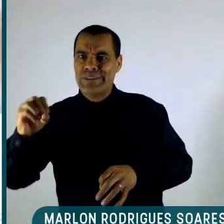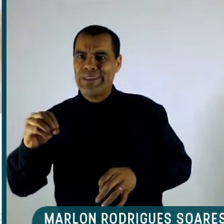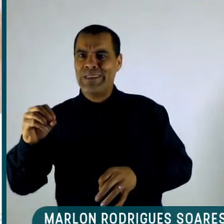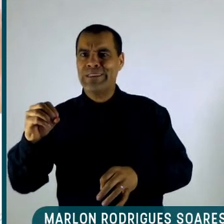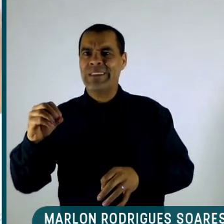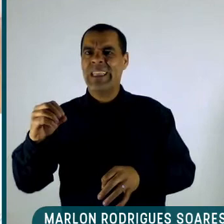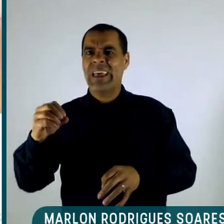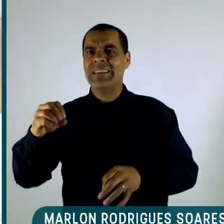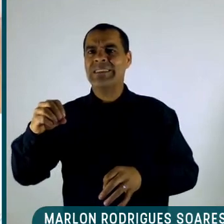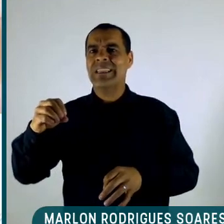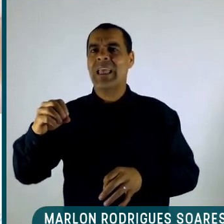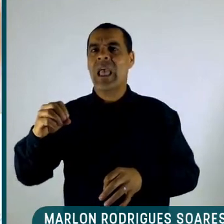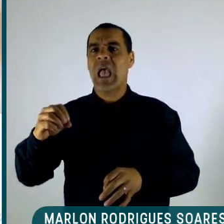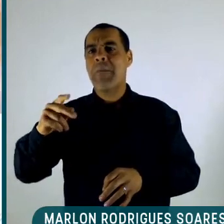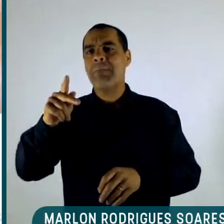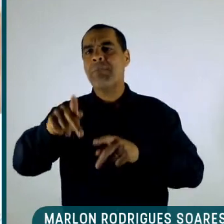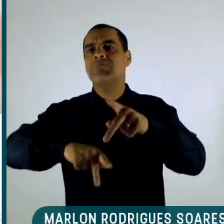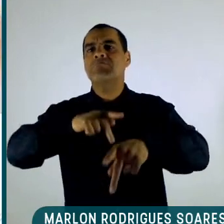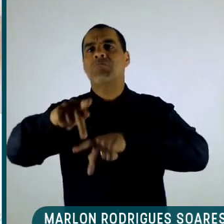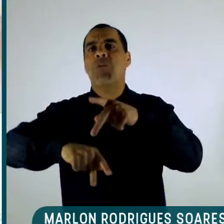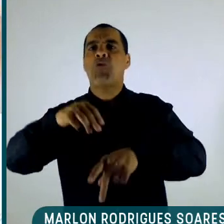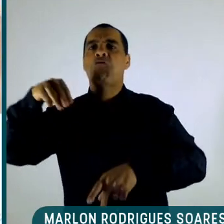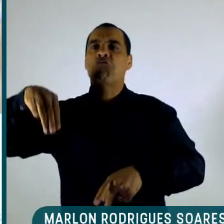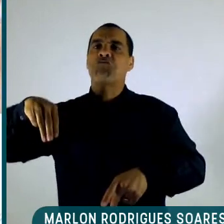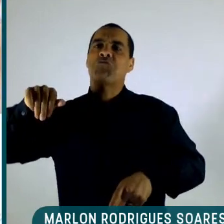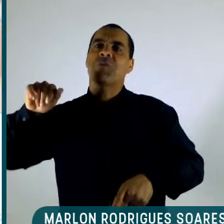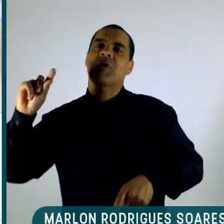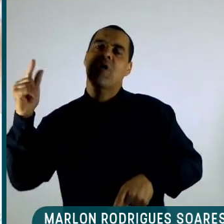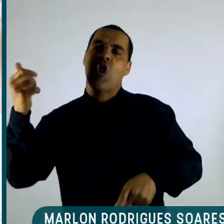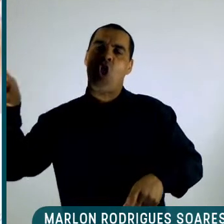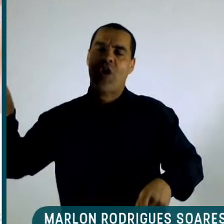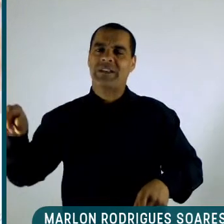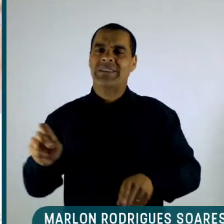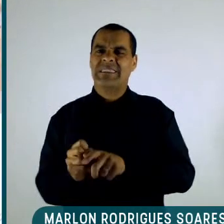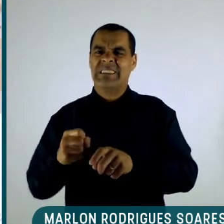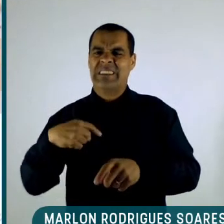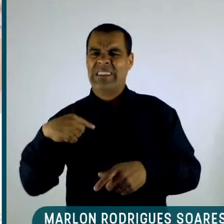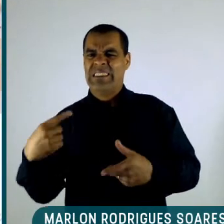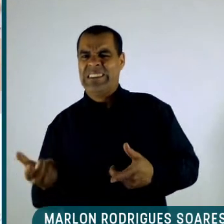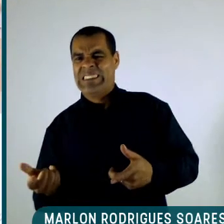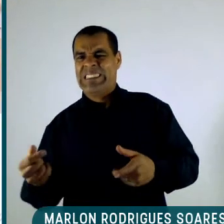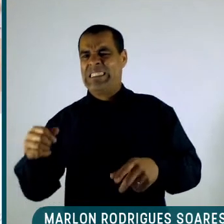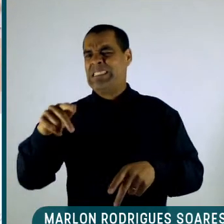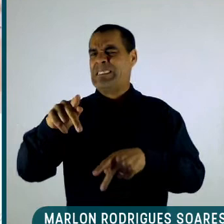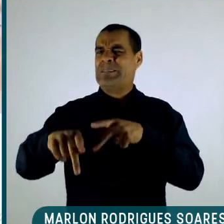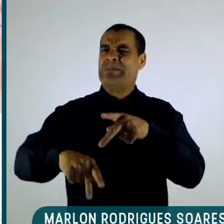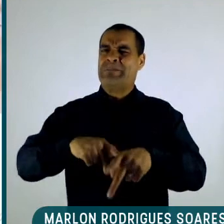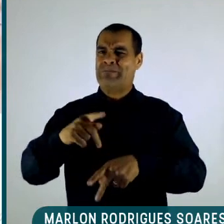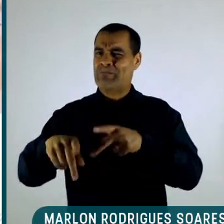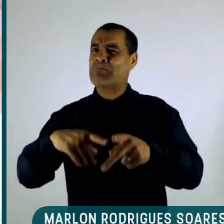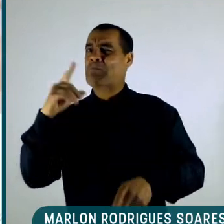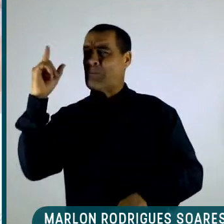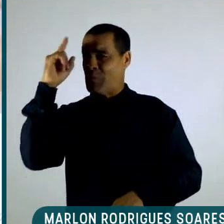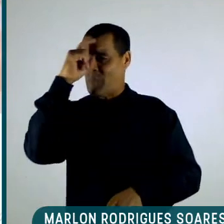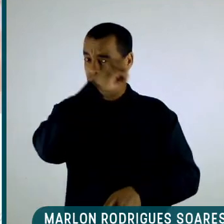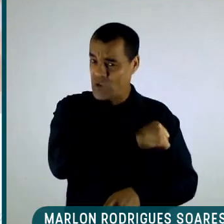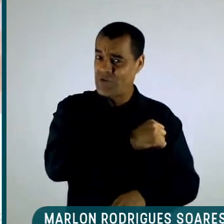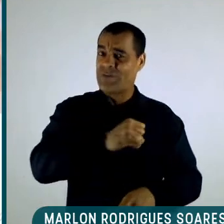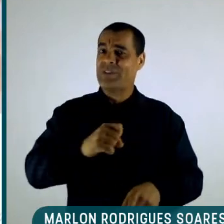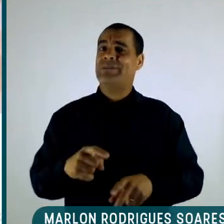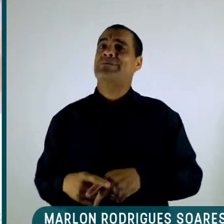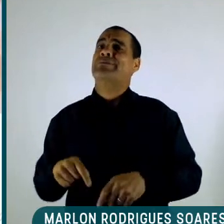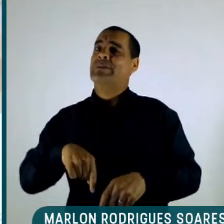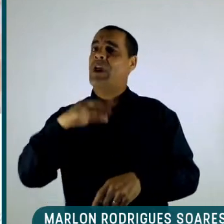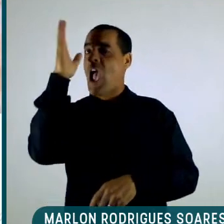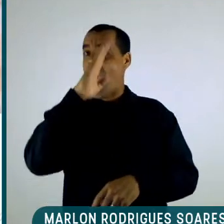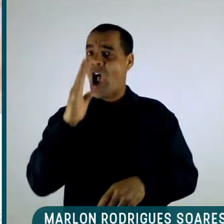And so they are much more, let's say, capable of organizing a system like that. But in